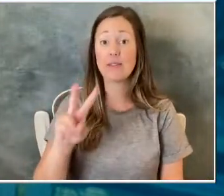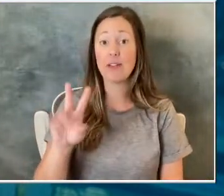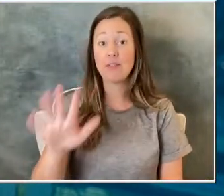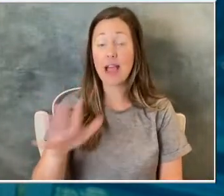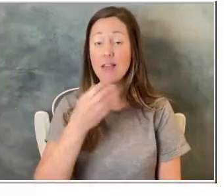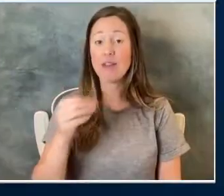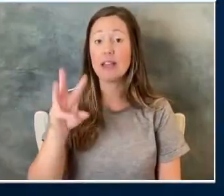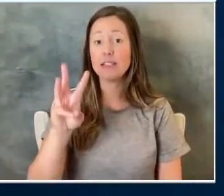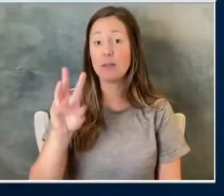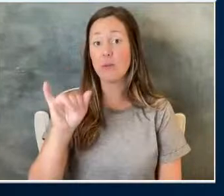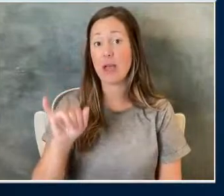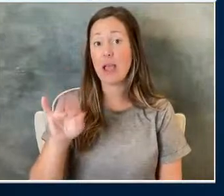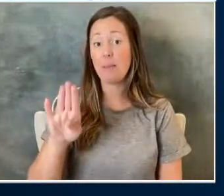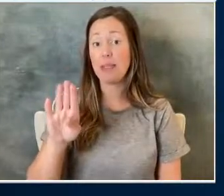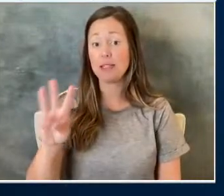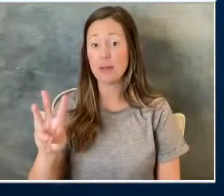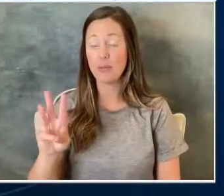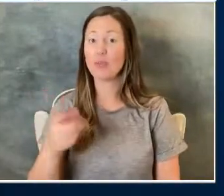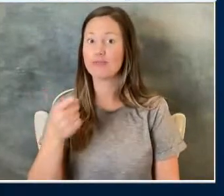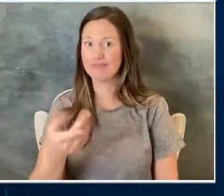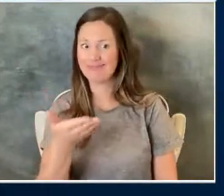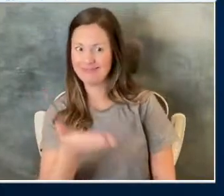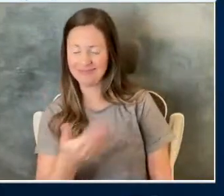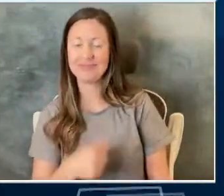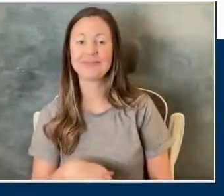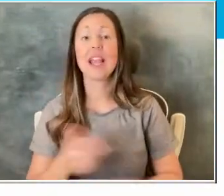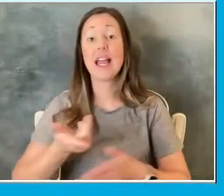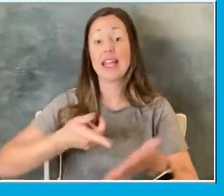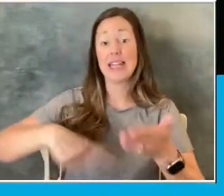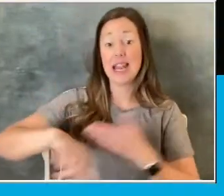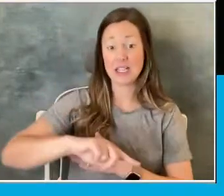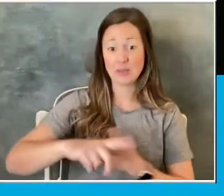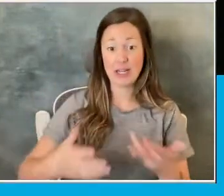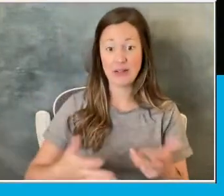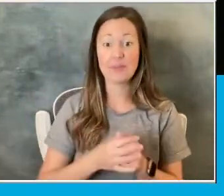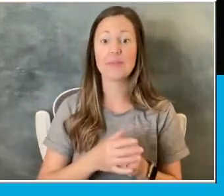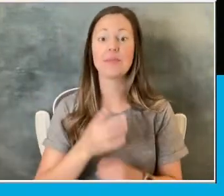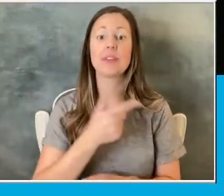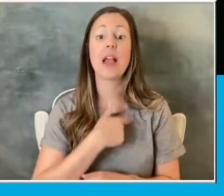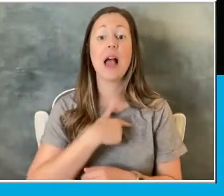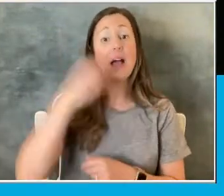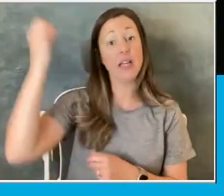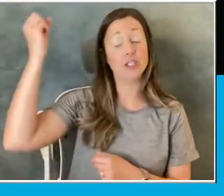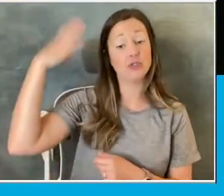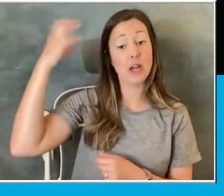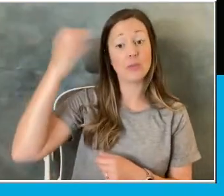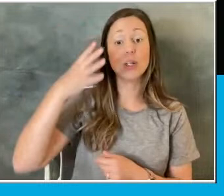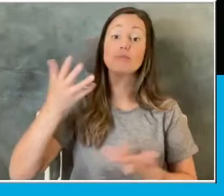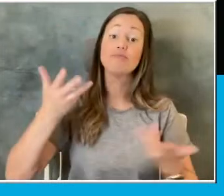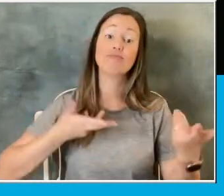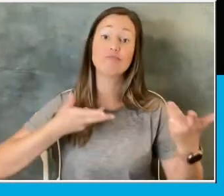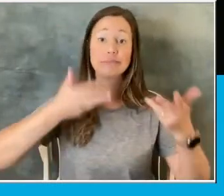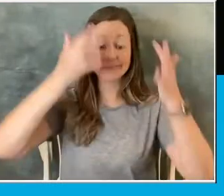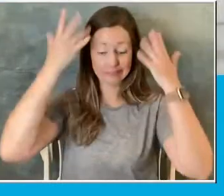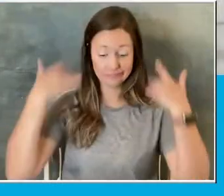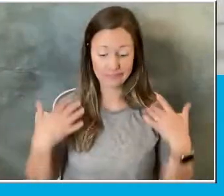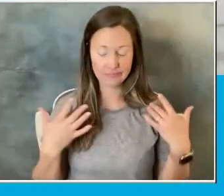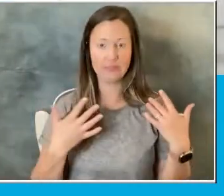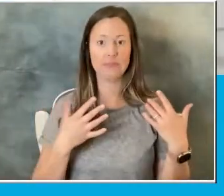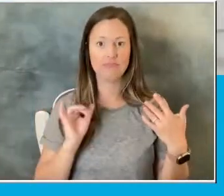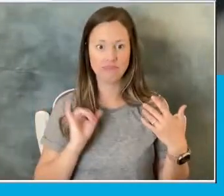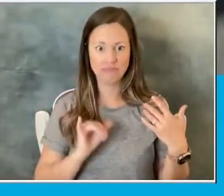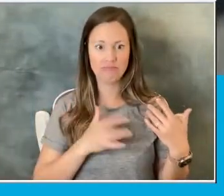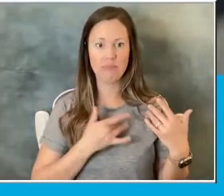Here's a preview. Coming up next week. I just was taking a shower, washing, and then I felt a lump.